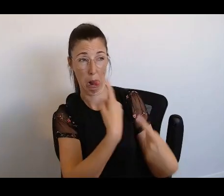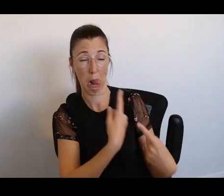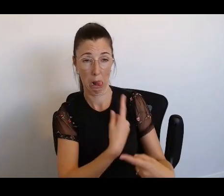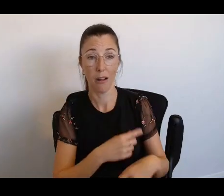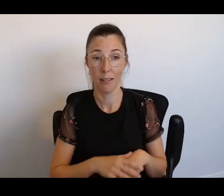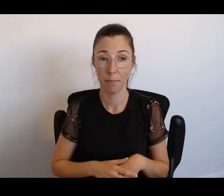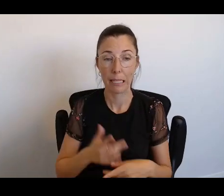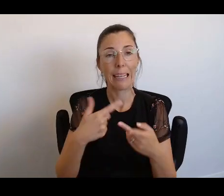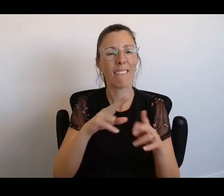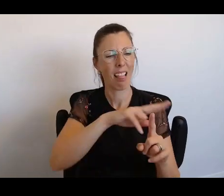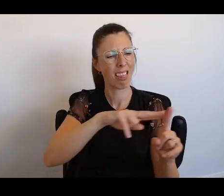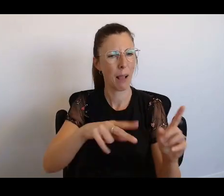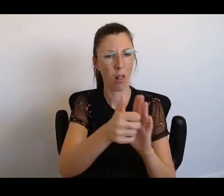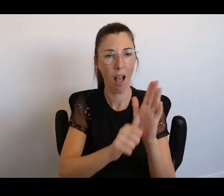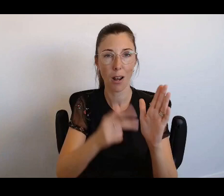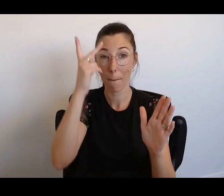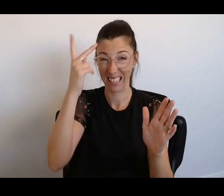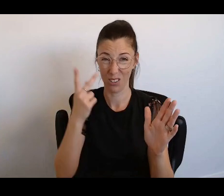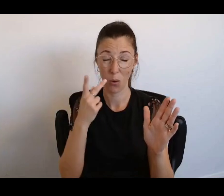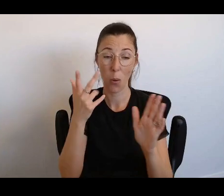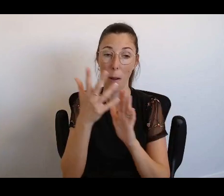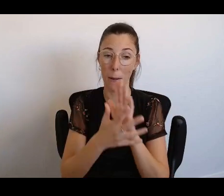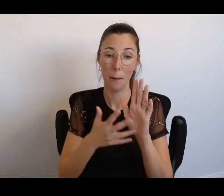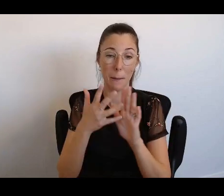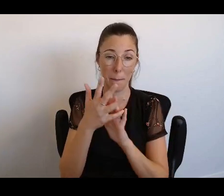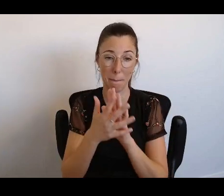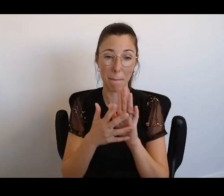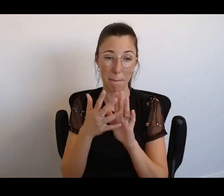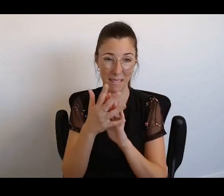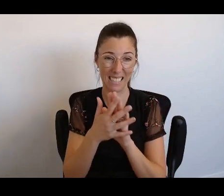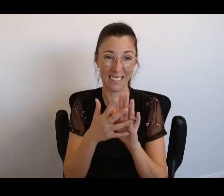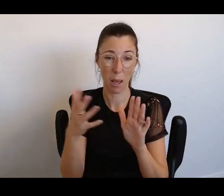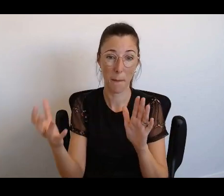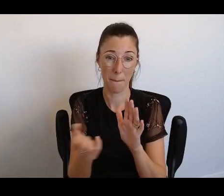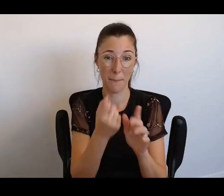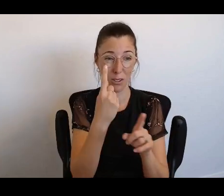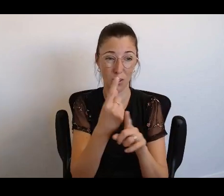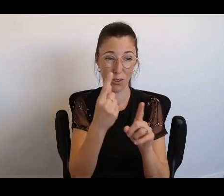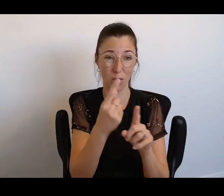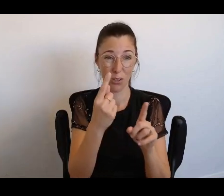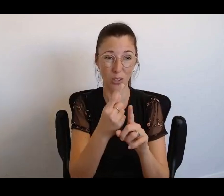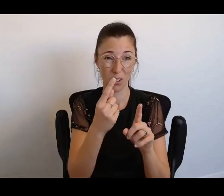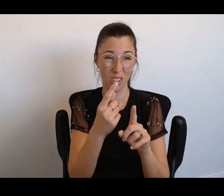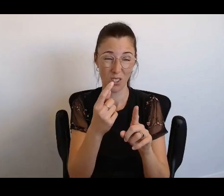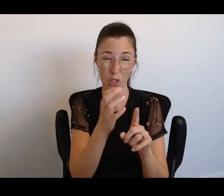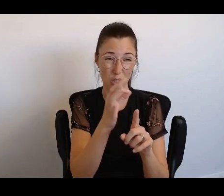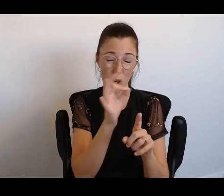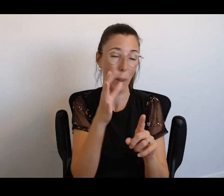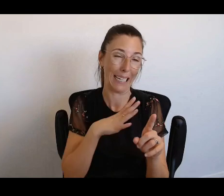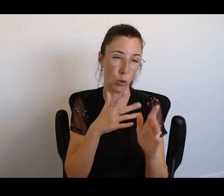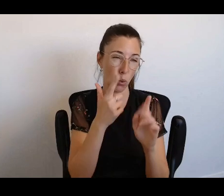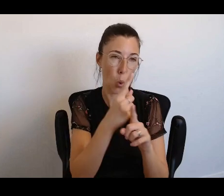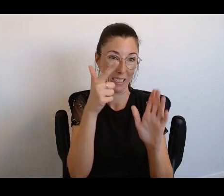it negates the fact that you actually have to talk deeply about the intent because its message is so clearly evident. I always try to